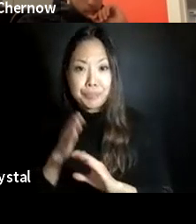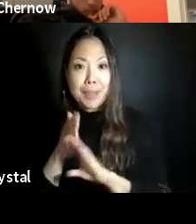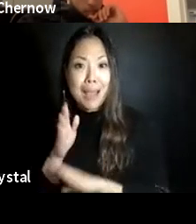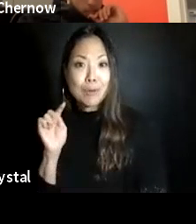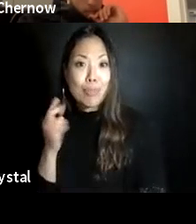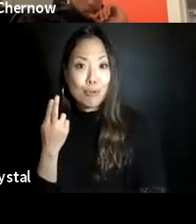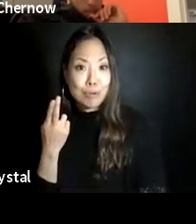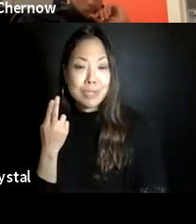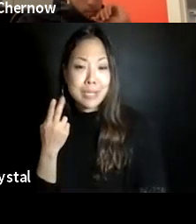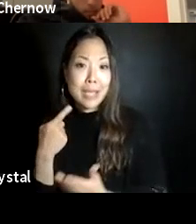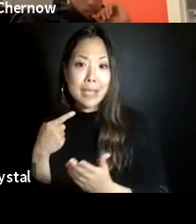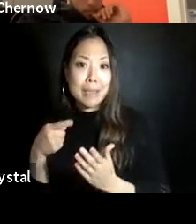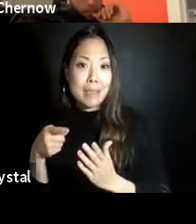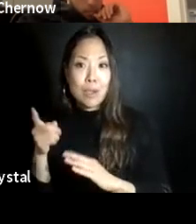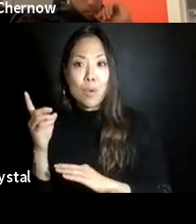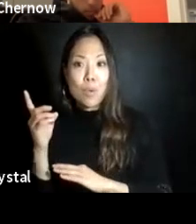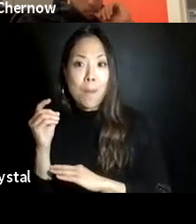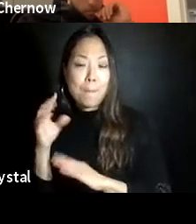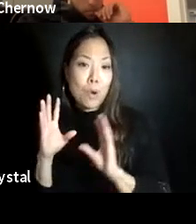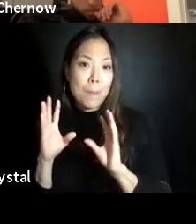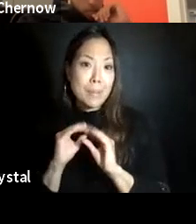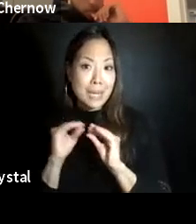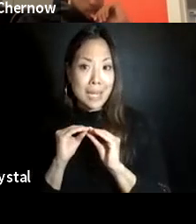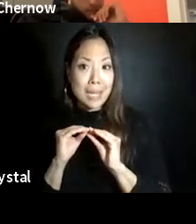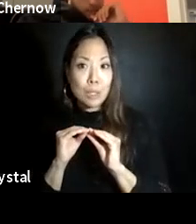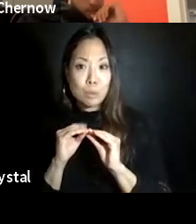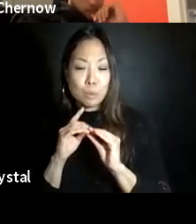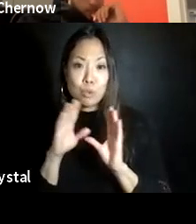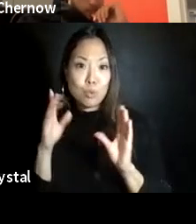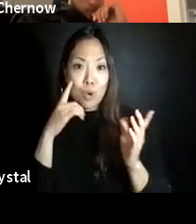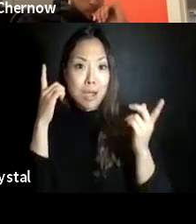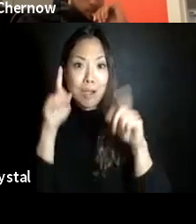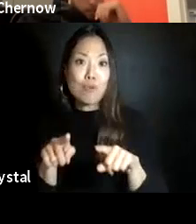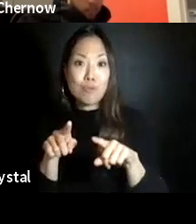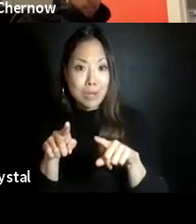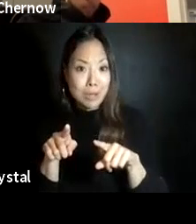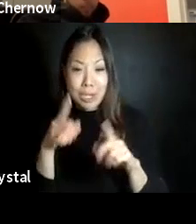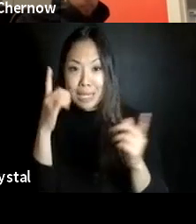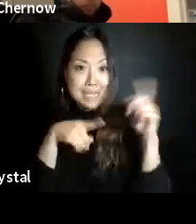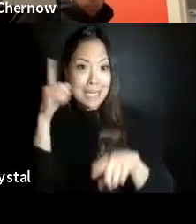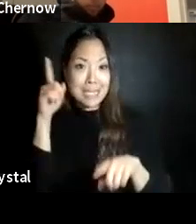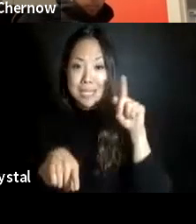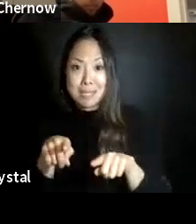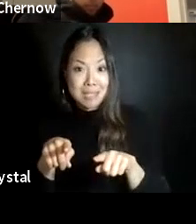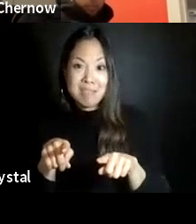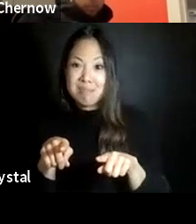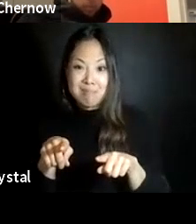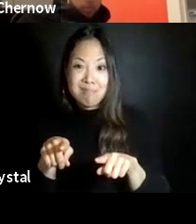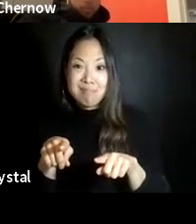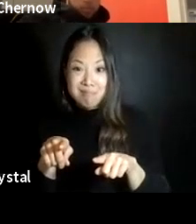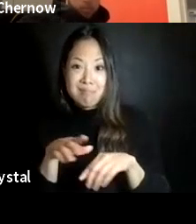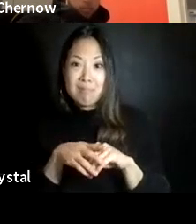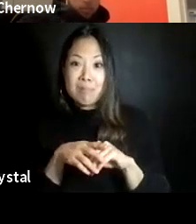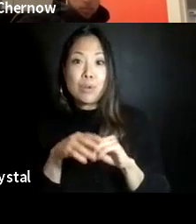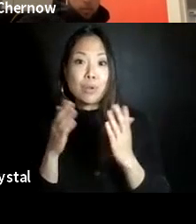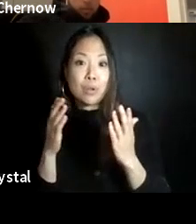one meeting to come to consensus, one way or the other. Okay, but We can ill afford to ask